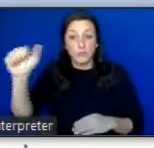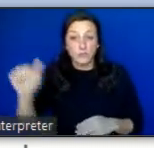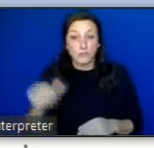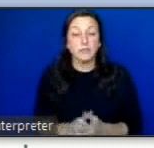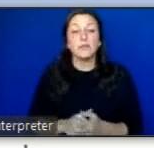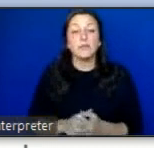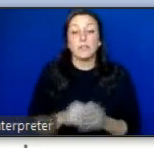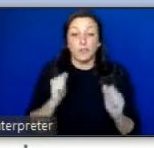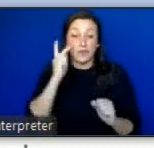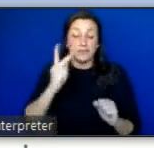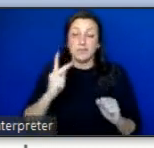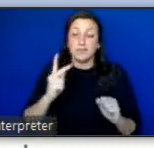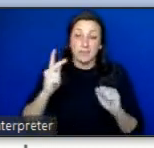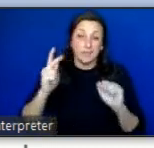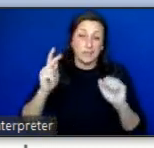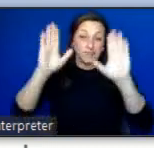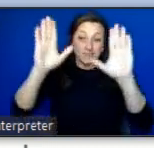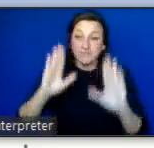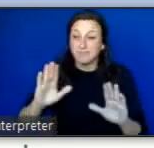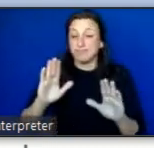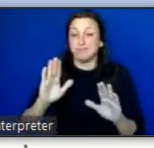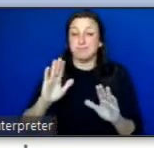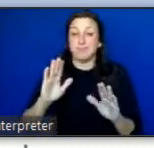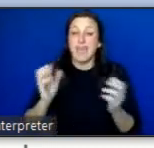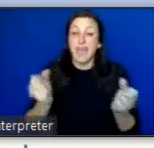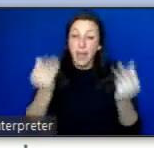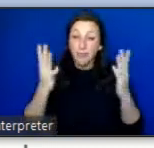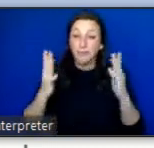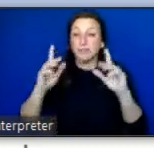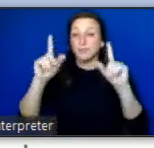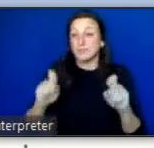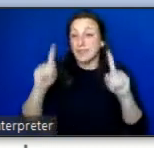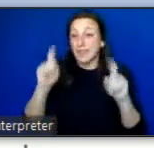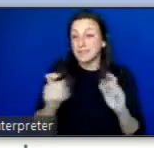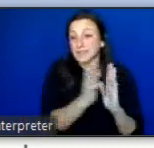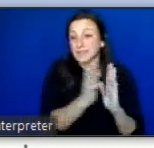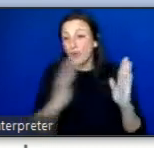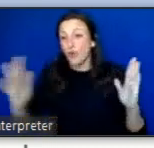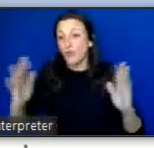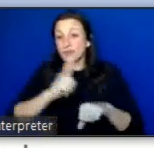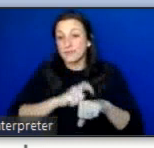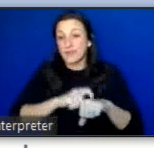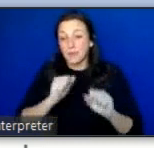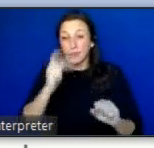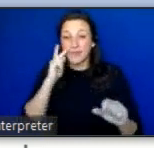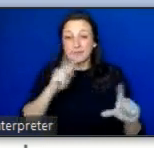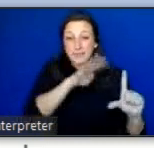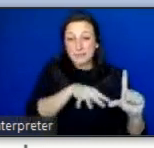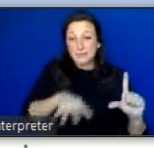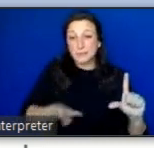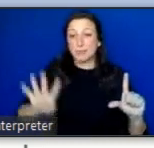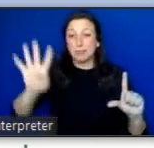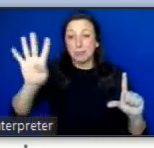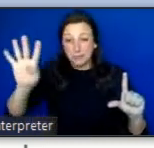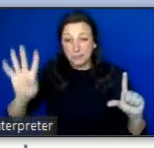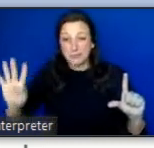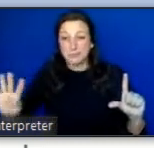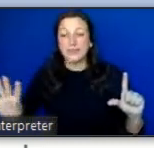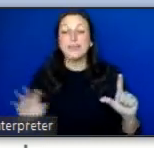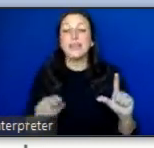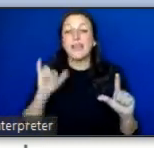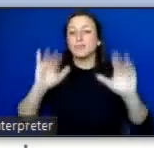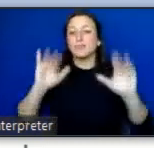absolutely incredible and dramatic scaling of testing over time. And testing really is that phenomenal tool that allows us